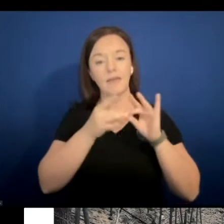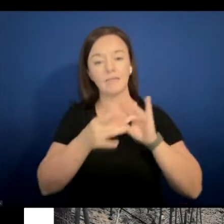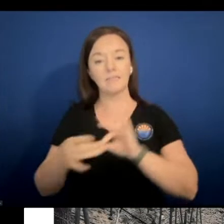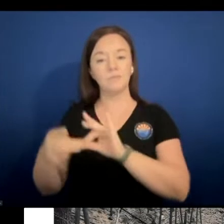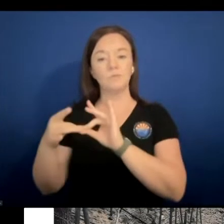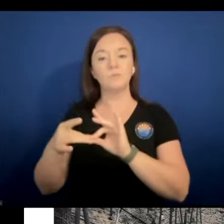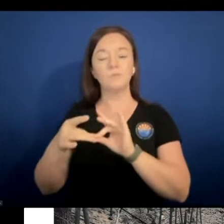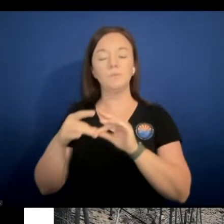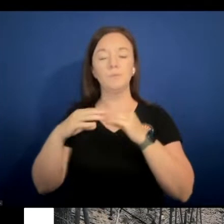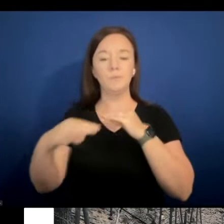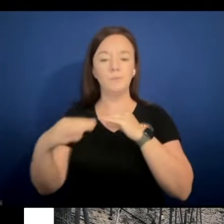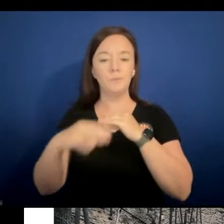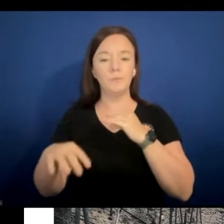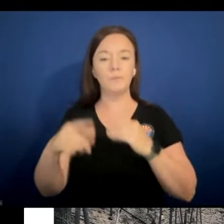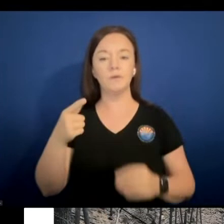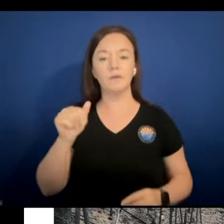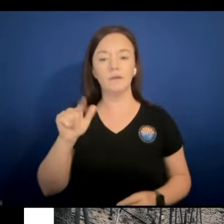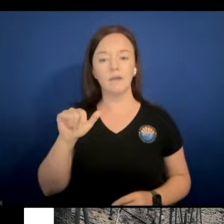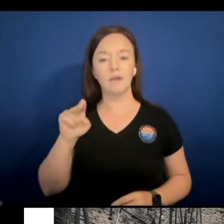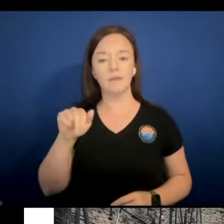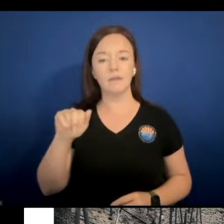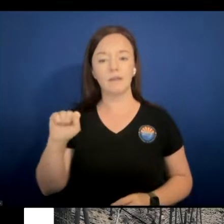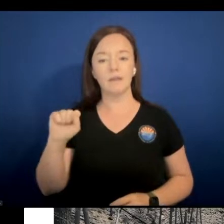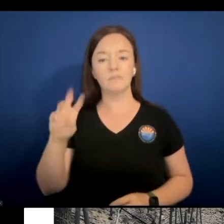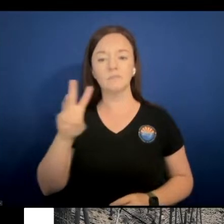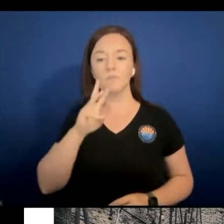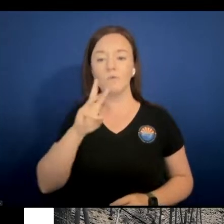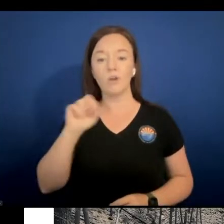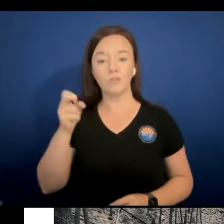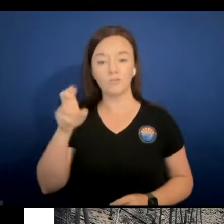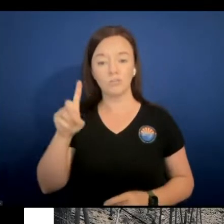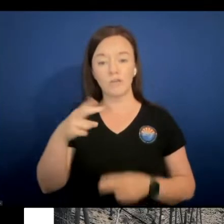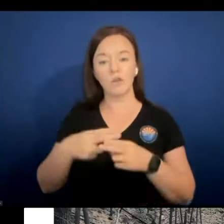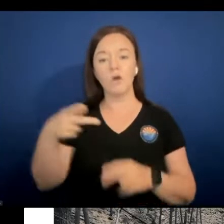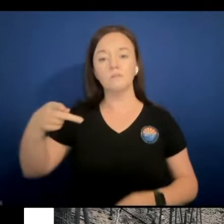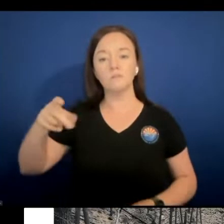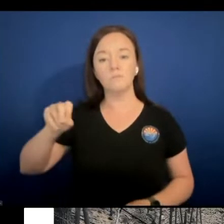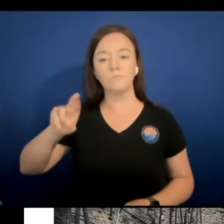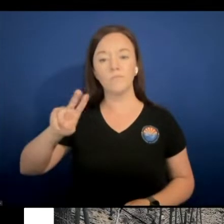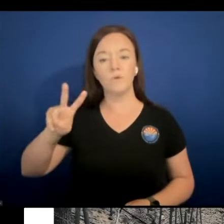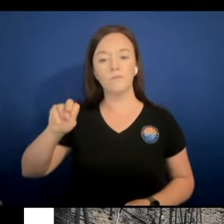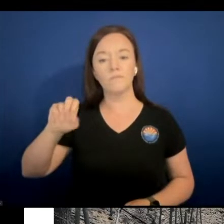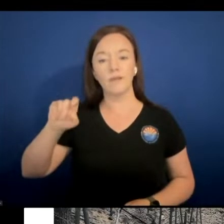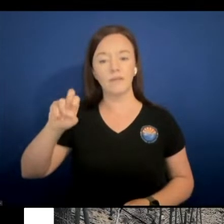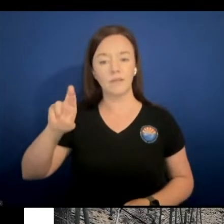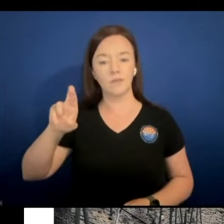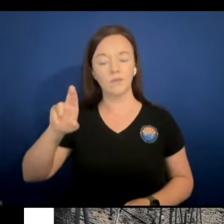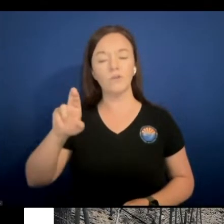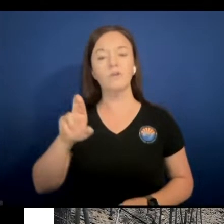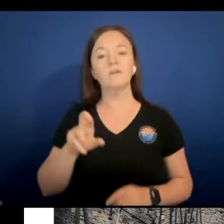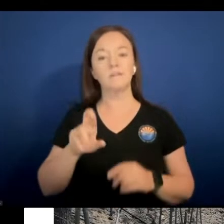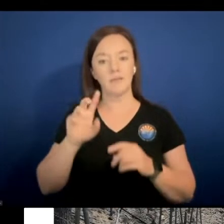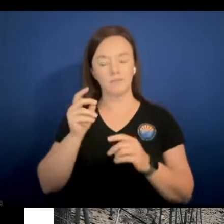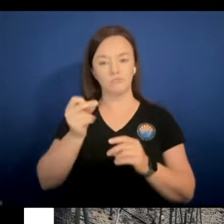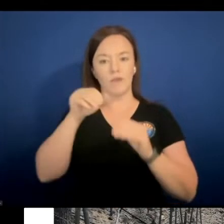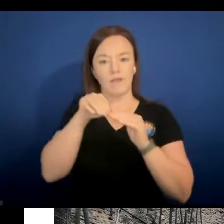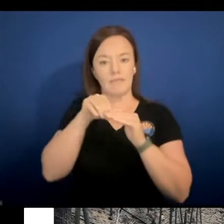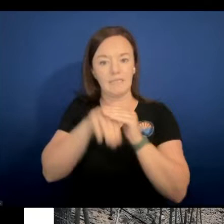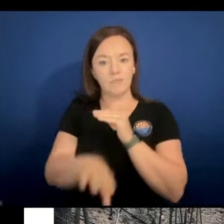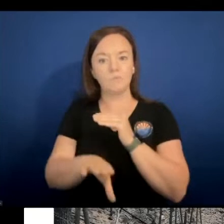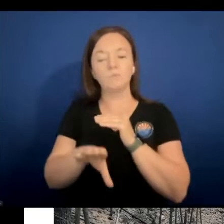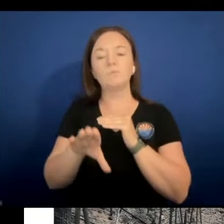watershed called Porvenir. This is right as you enter into the U.S. Forest Service